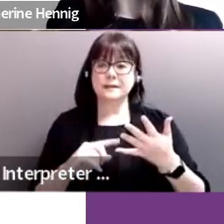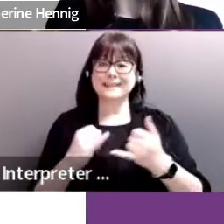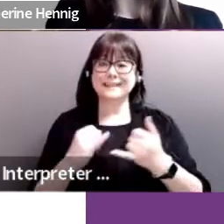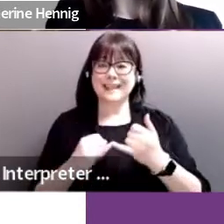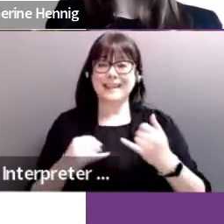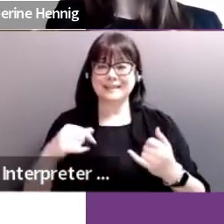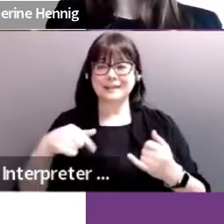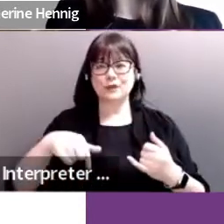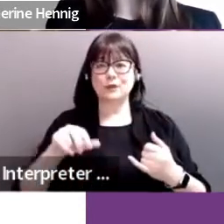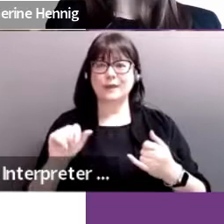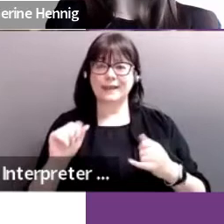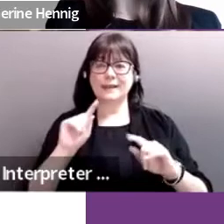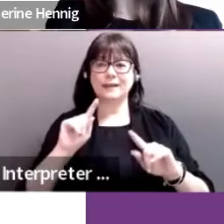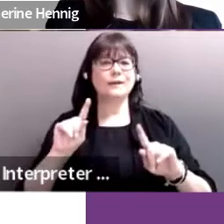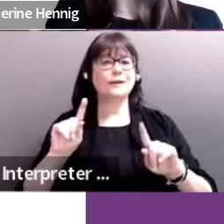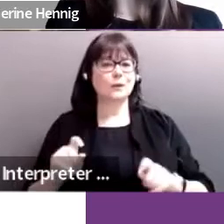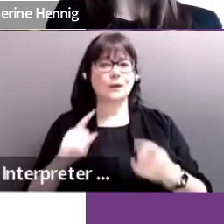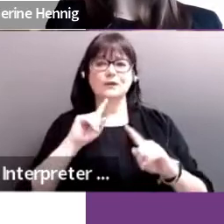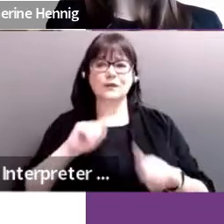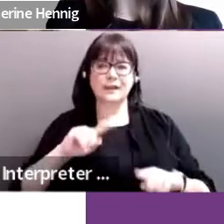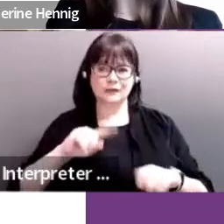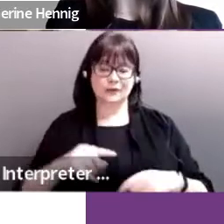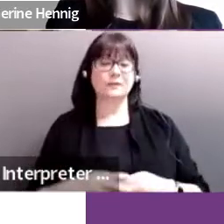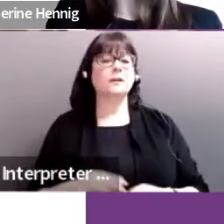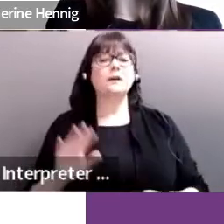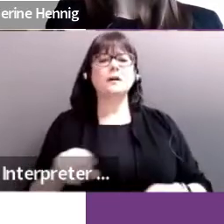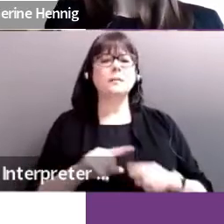being said, like Mickey said before, if anybody has questions